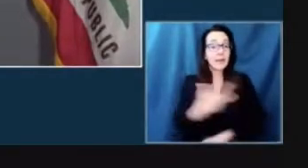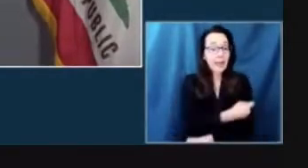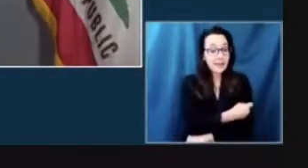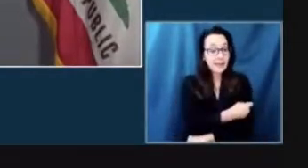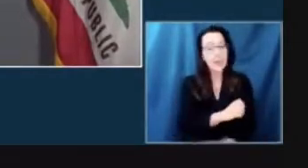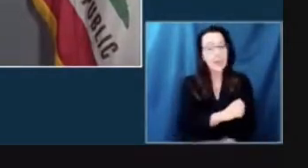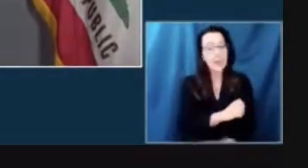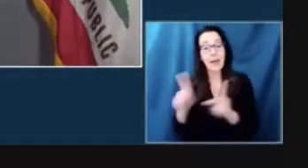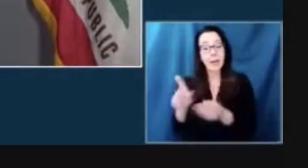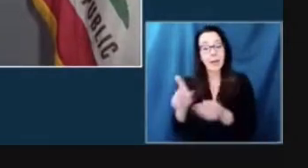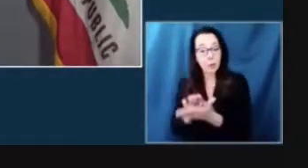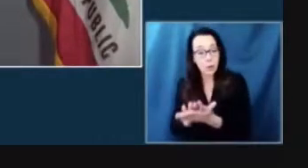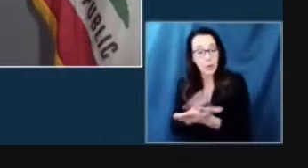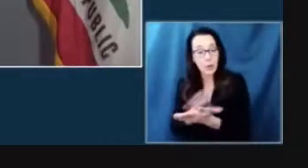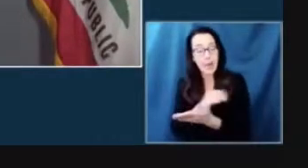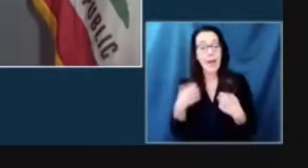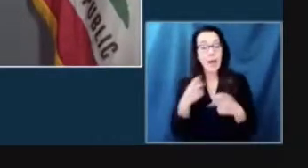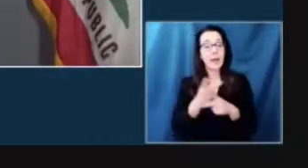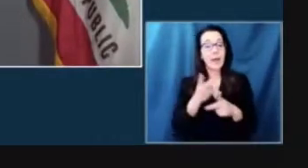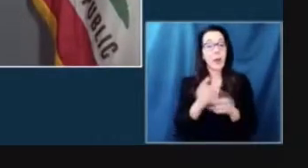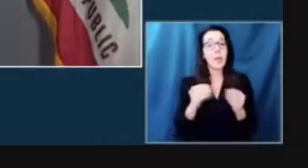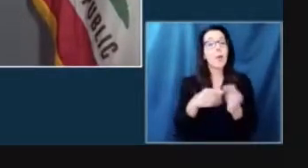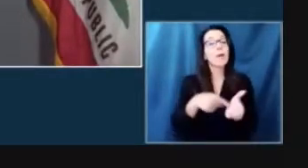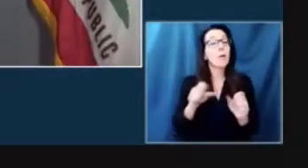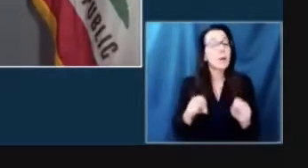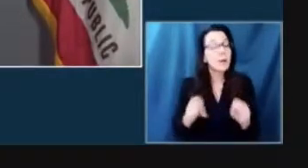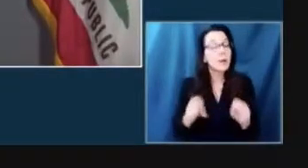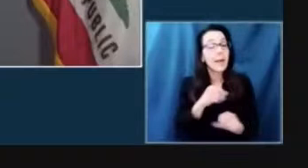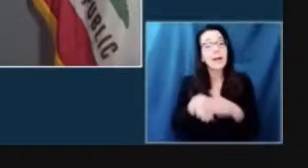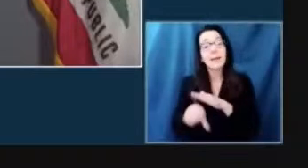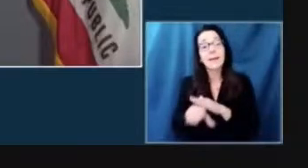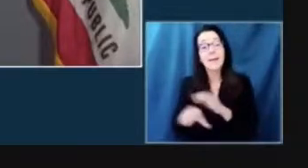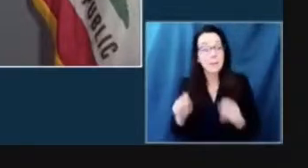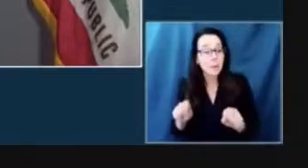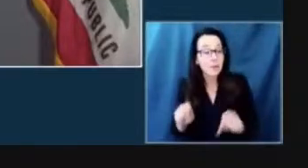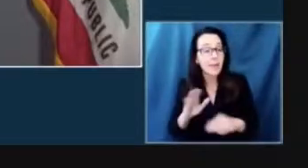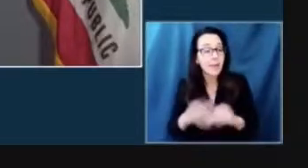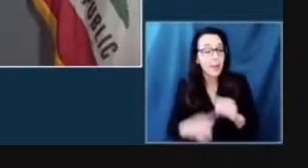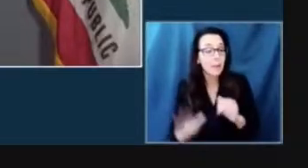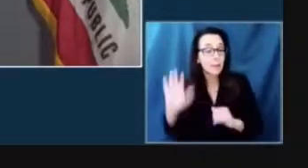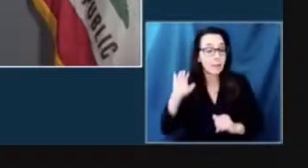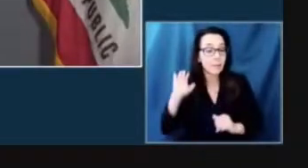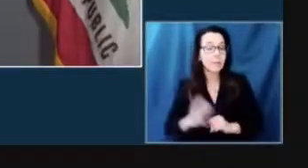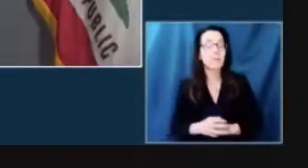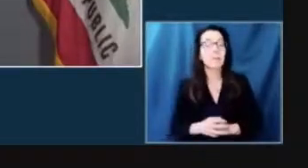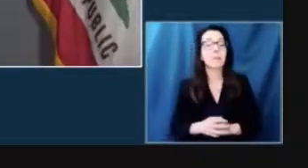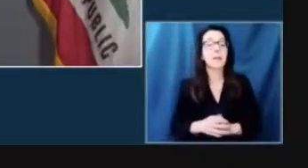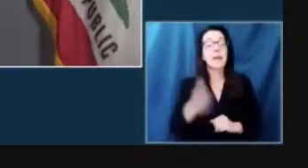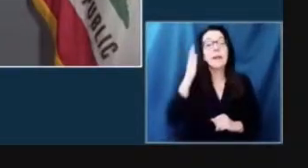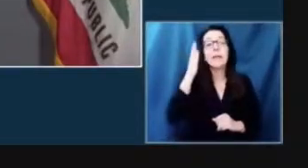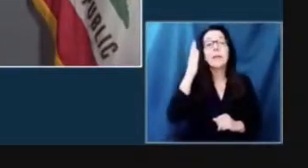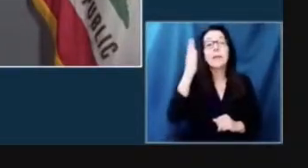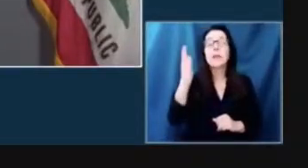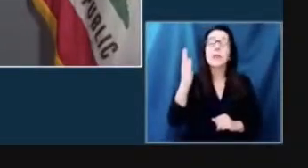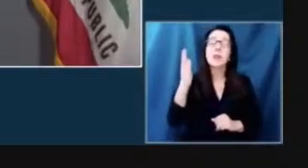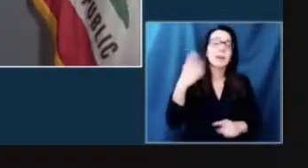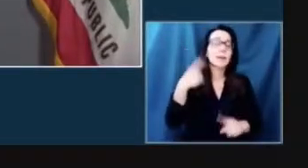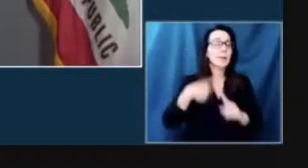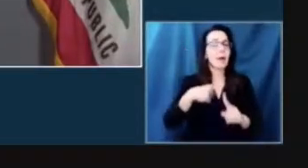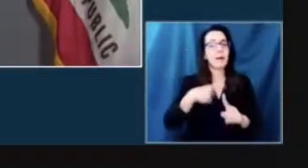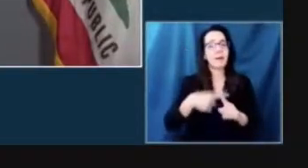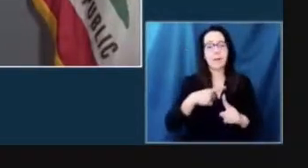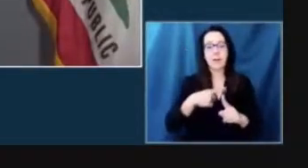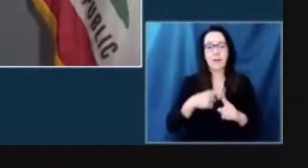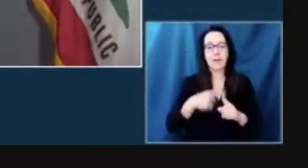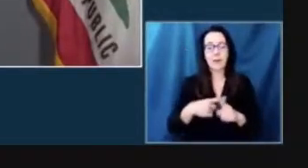and accessible than ever. And our future is brighter, with game-changing investments in our infrastructure